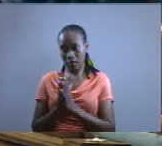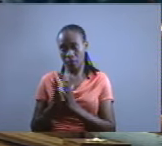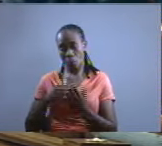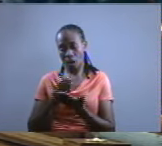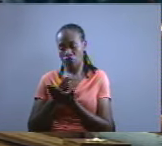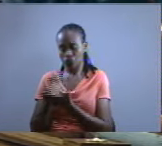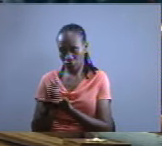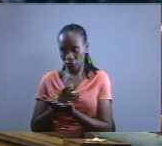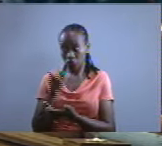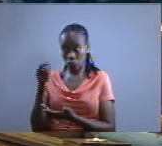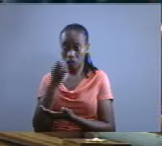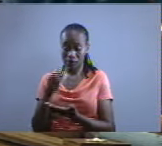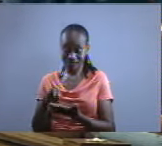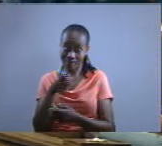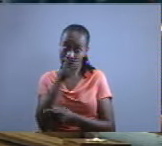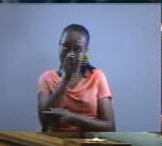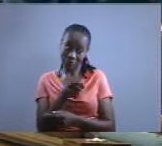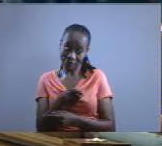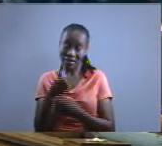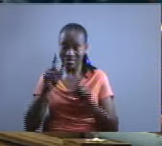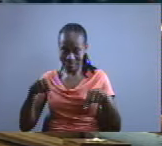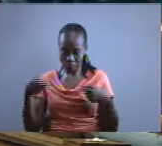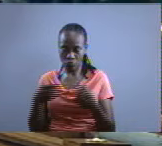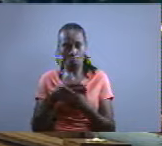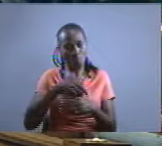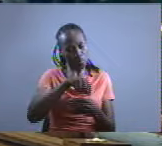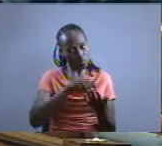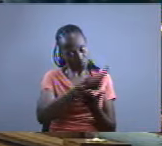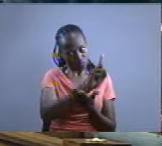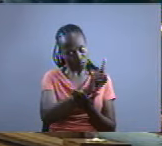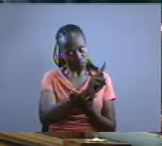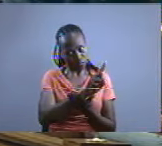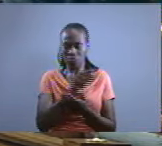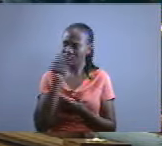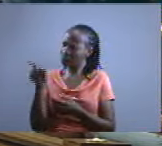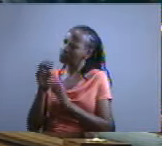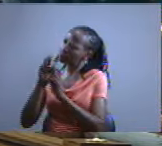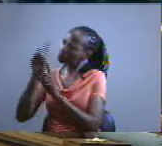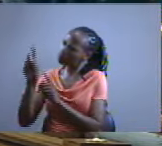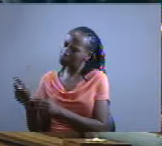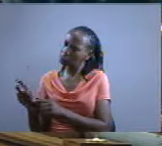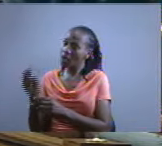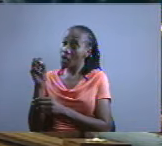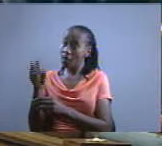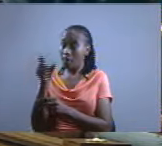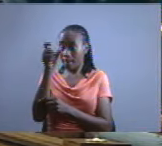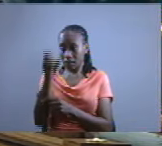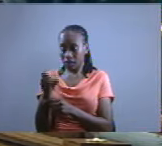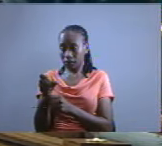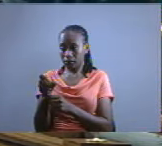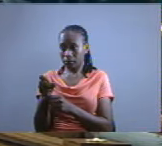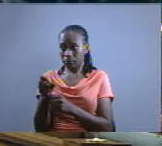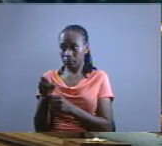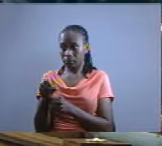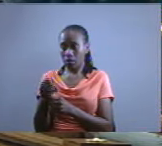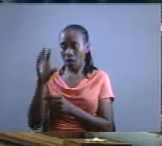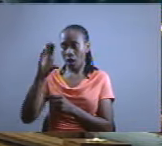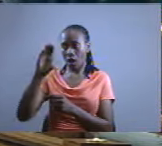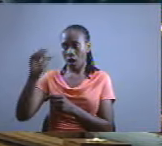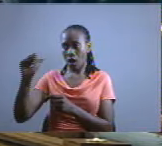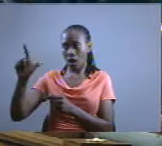the House, yes, can we ask you to give us a ruling as to what happens to the member, Honourable Kalyan, who left the